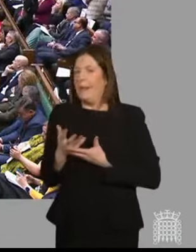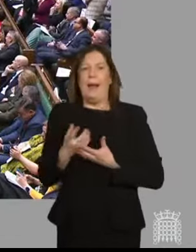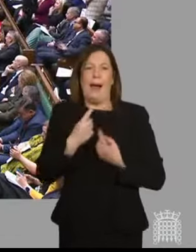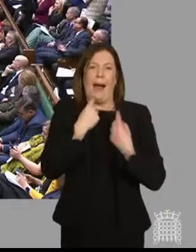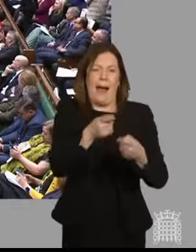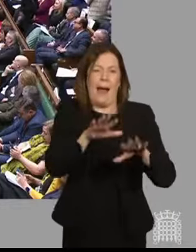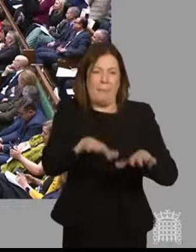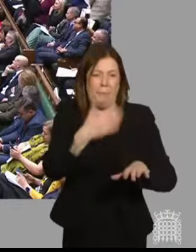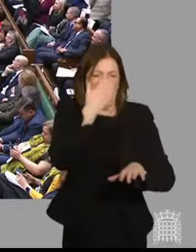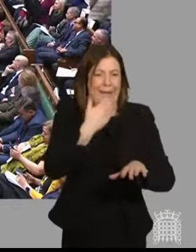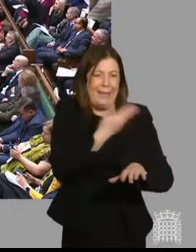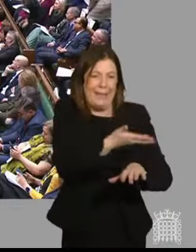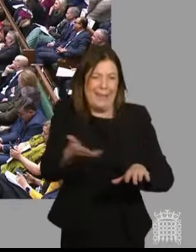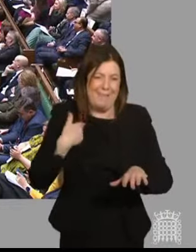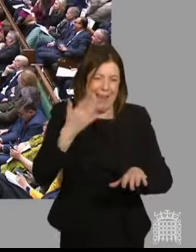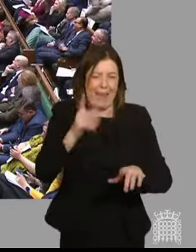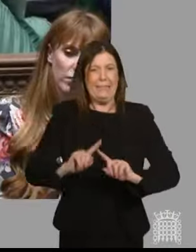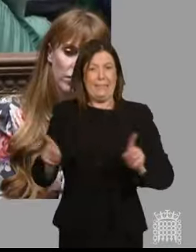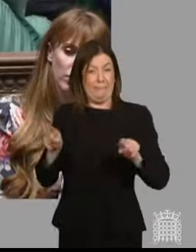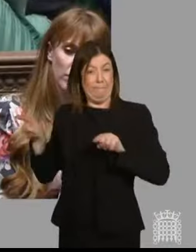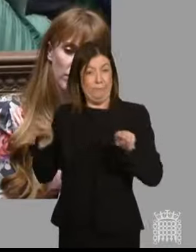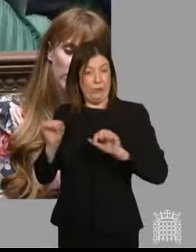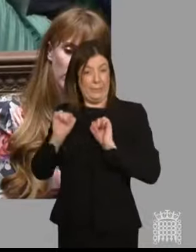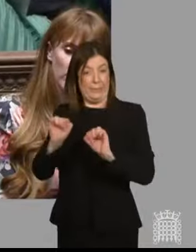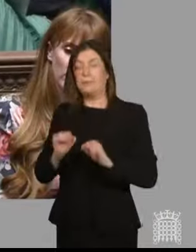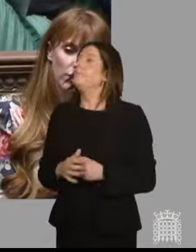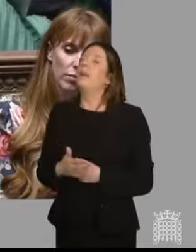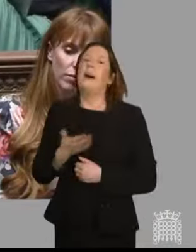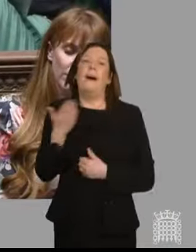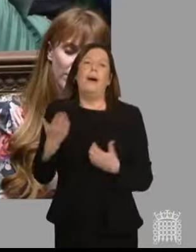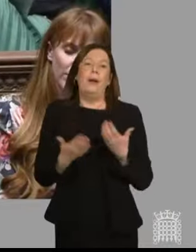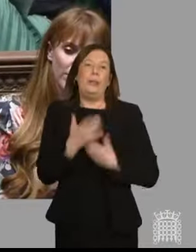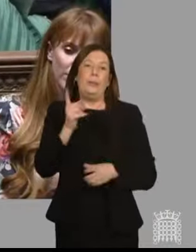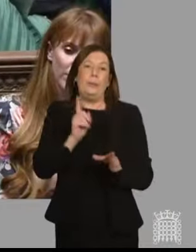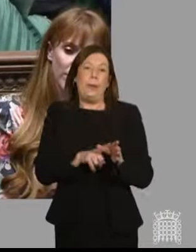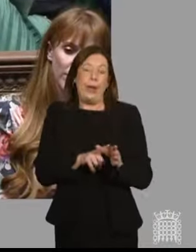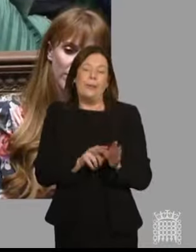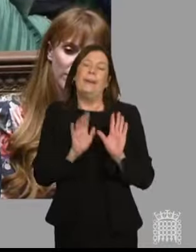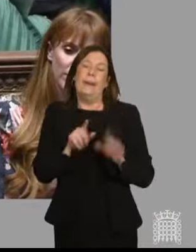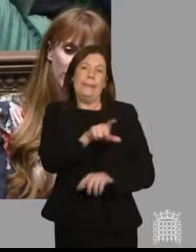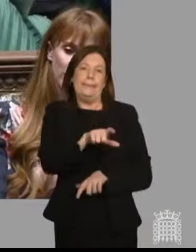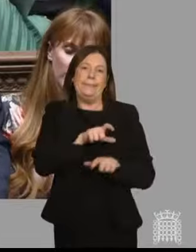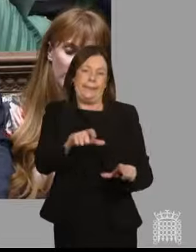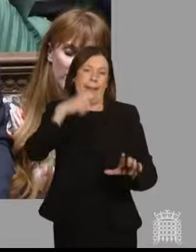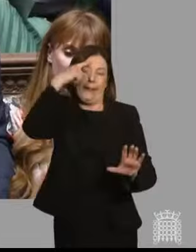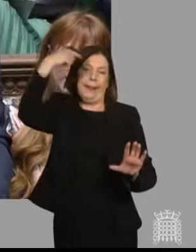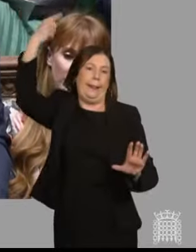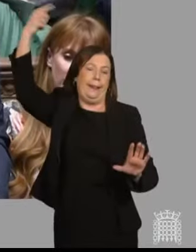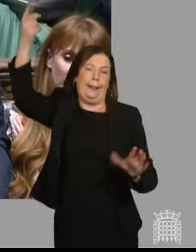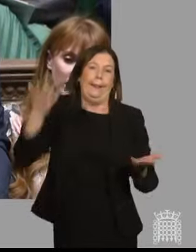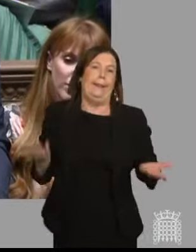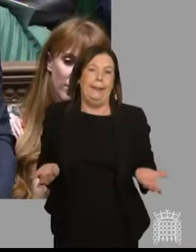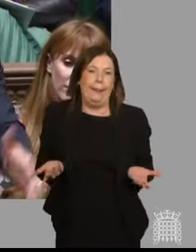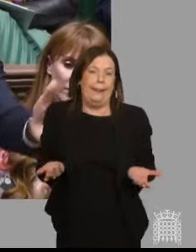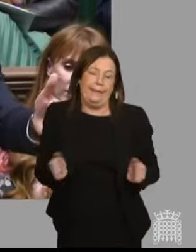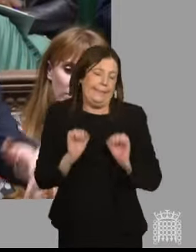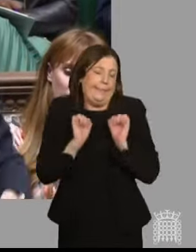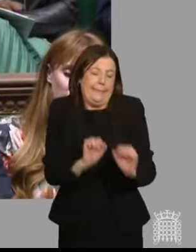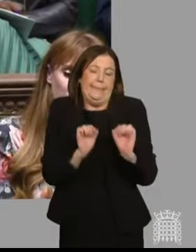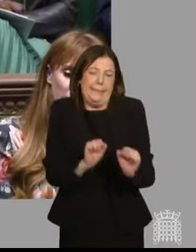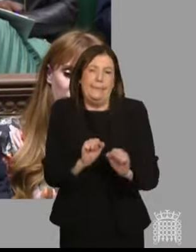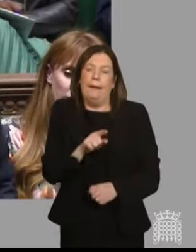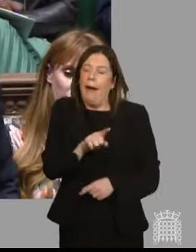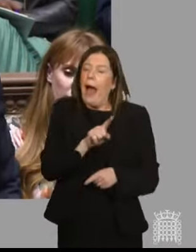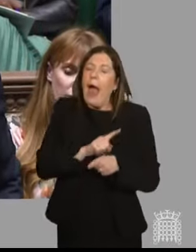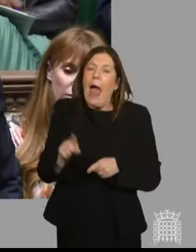New year, new nonsense. Every week he stands here and tells the country they should be thanking